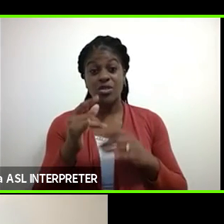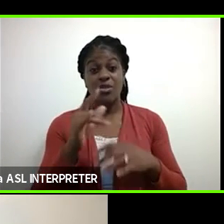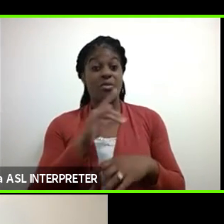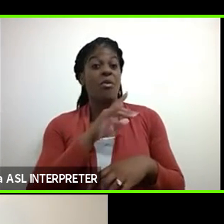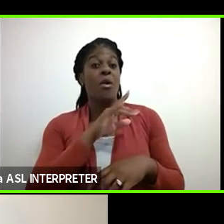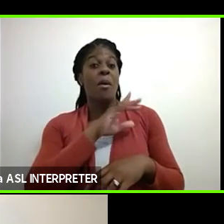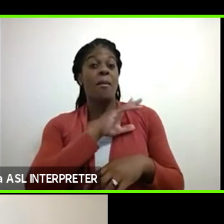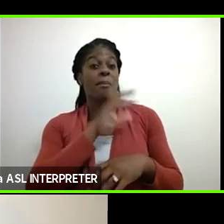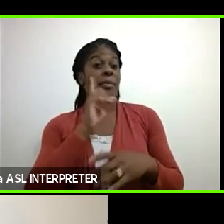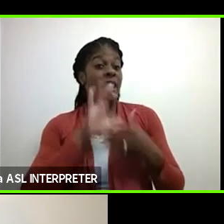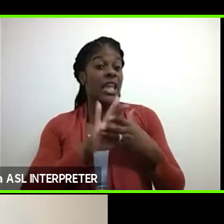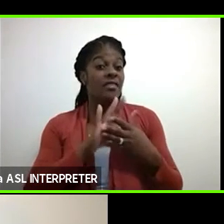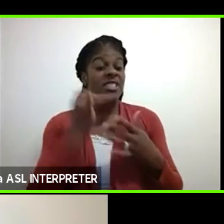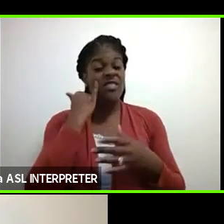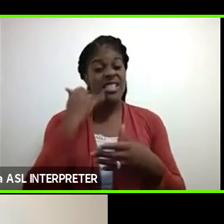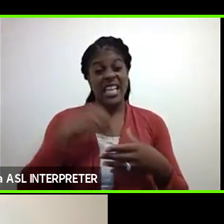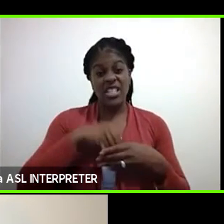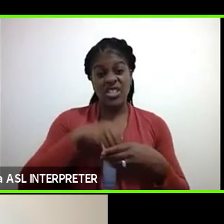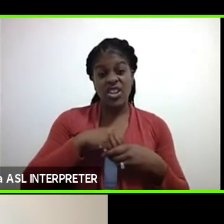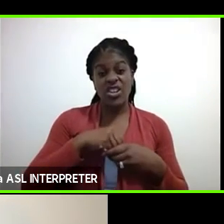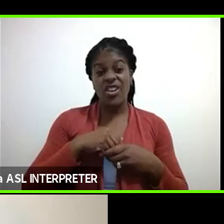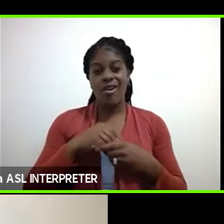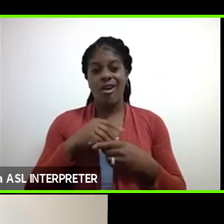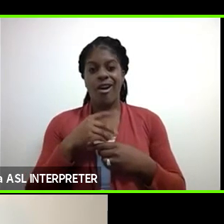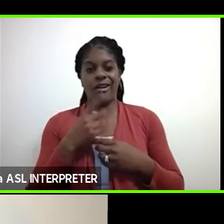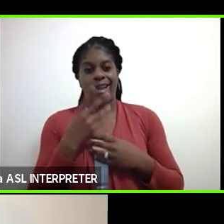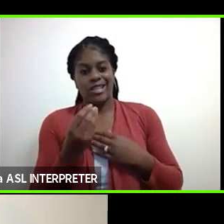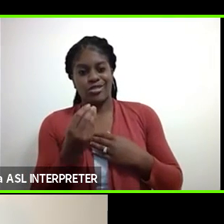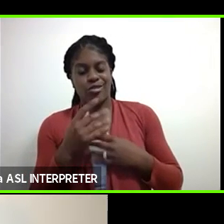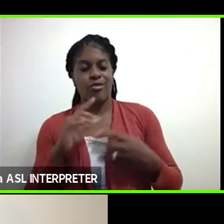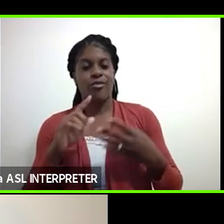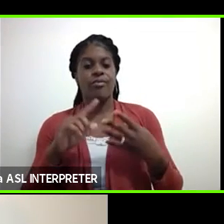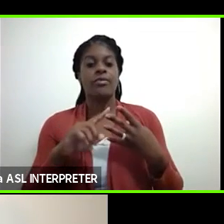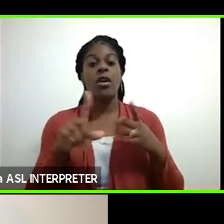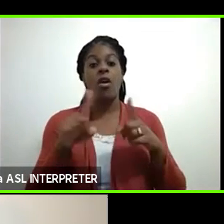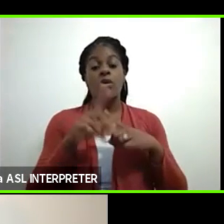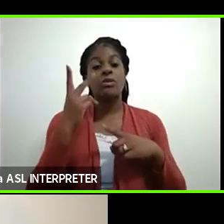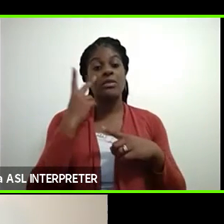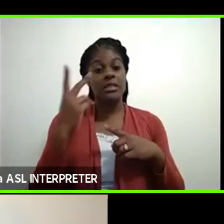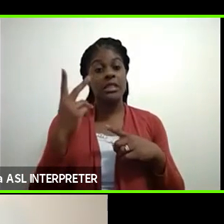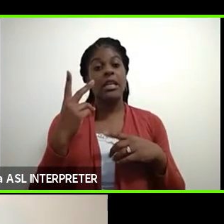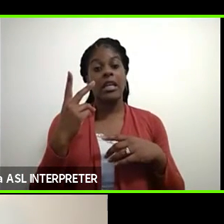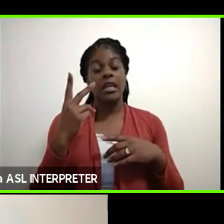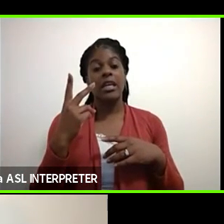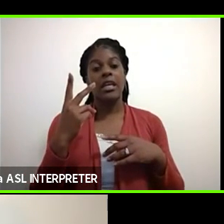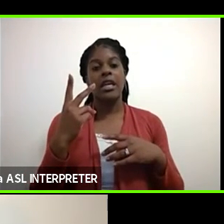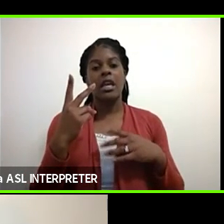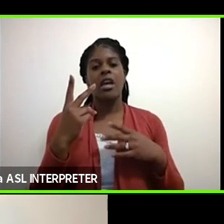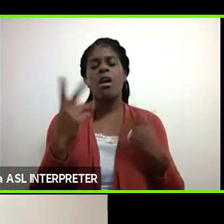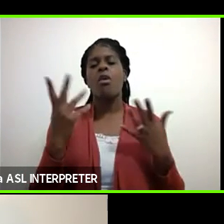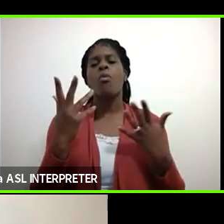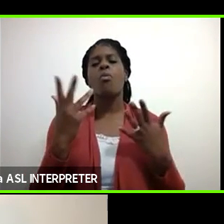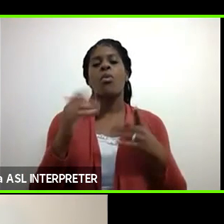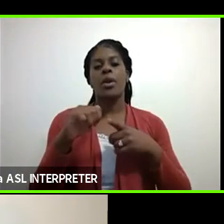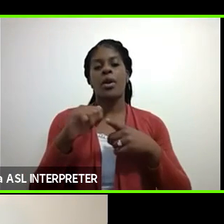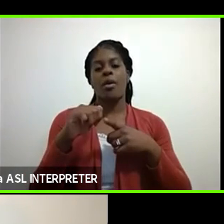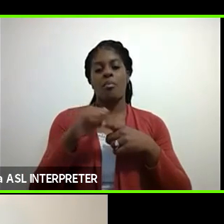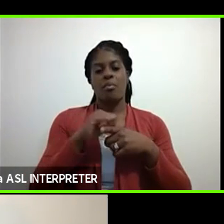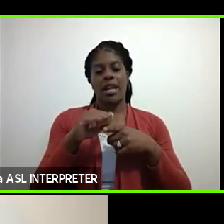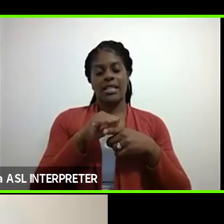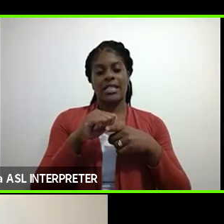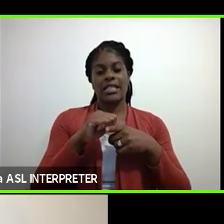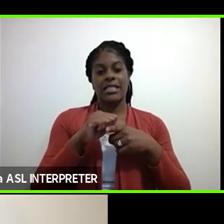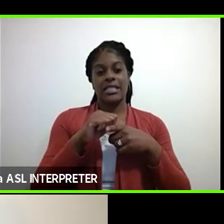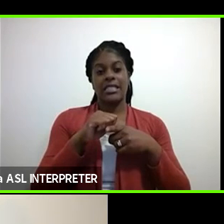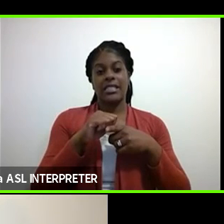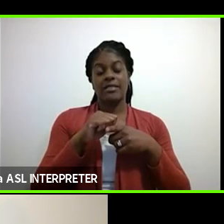individual's own beliefs, whether it's internal or external. And we also see this idea of what are some of the practices that maybe aren't